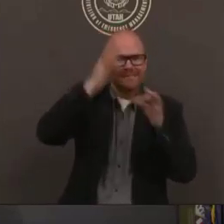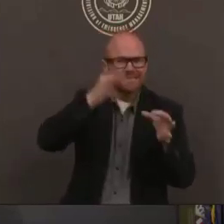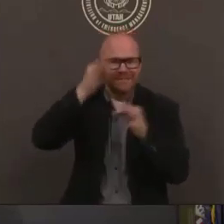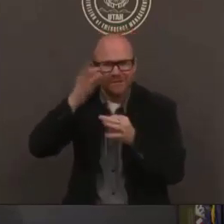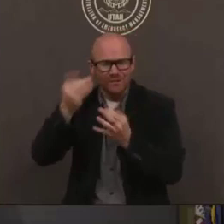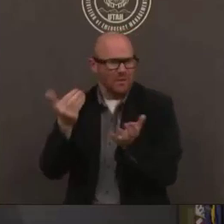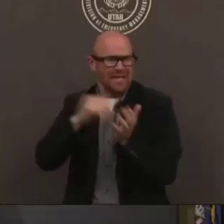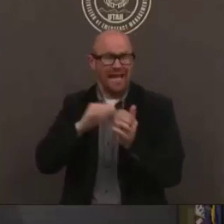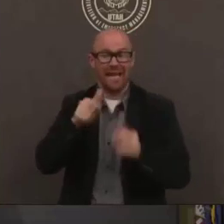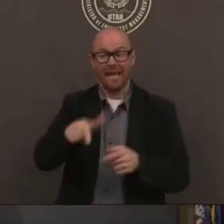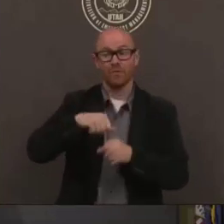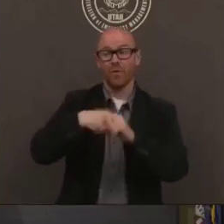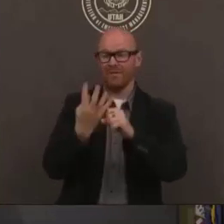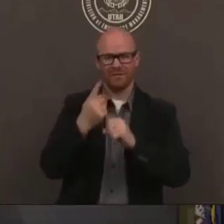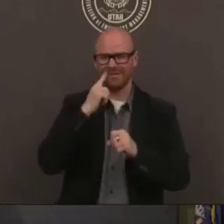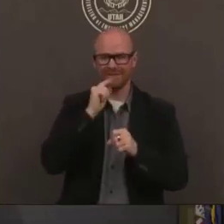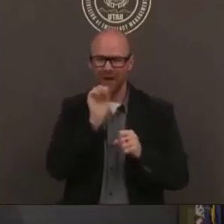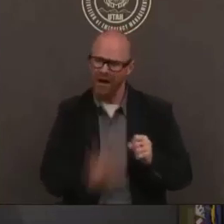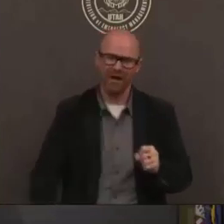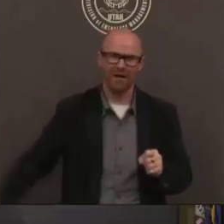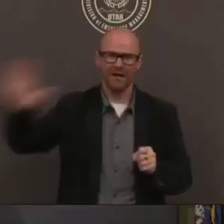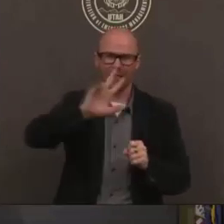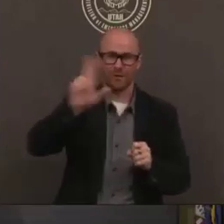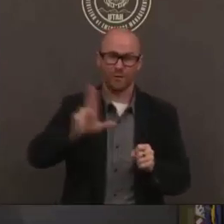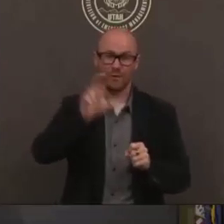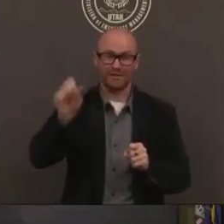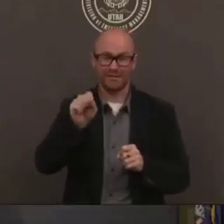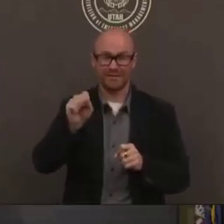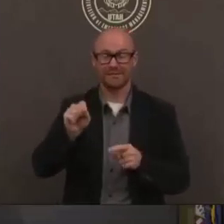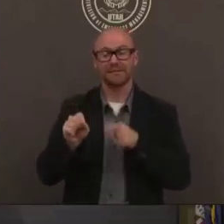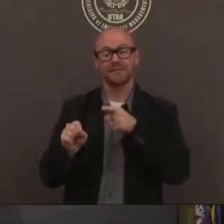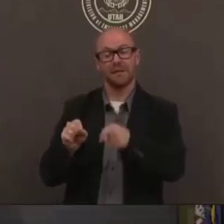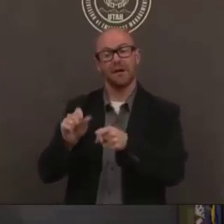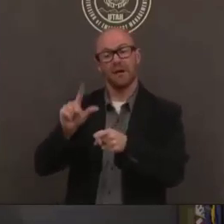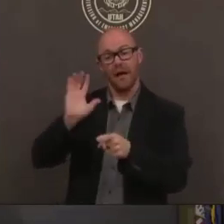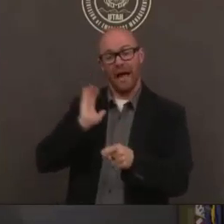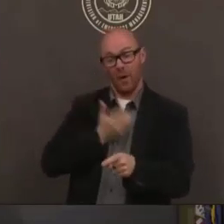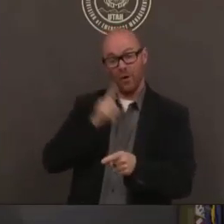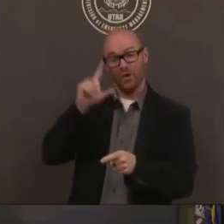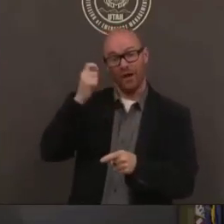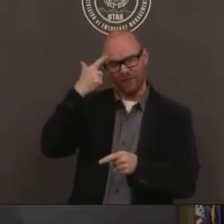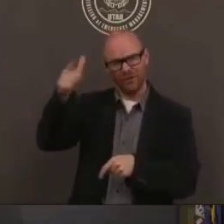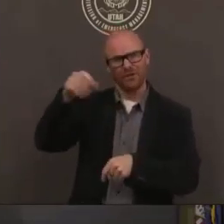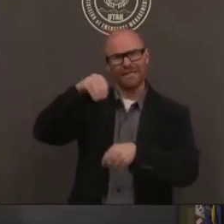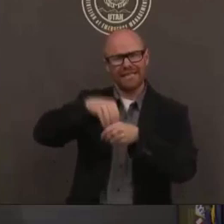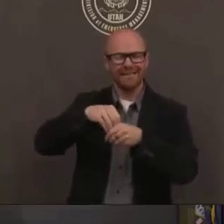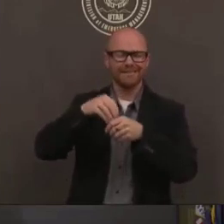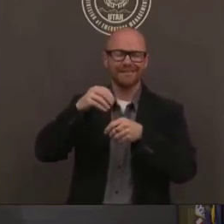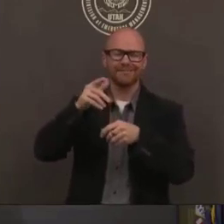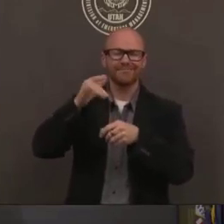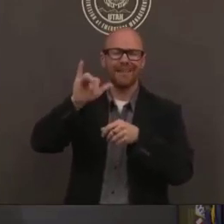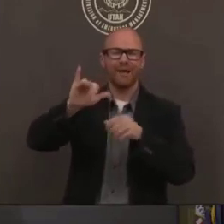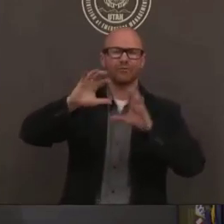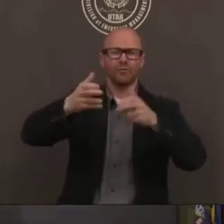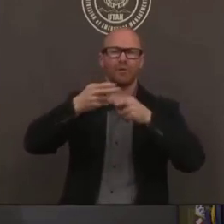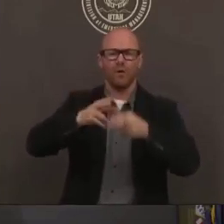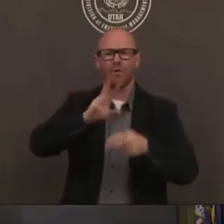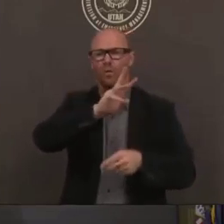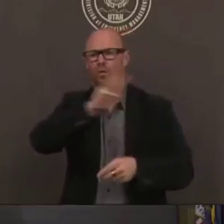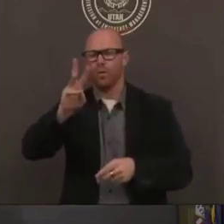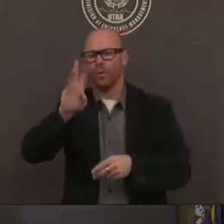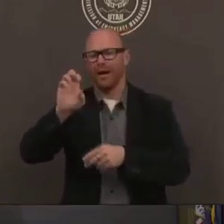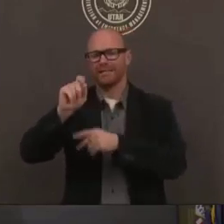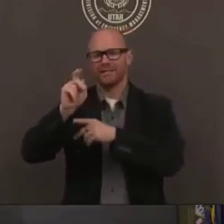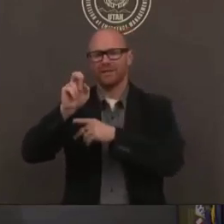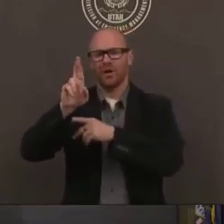state boundaries. Do you know if the governor's involved in the Western Governors Association for this purpose? Well, I know that the